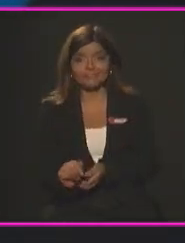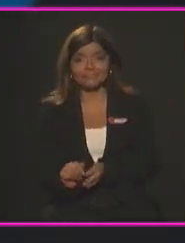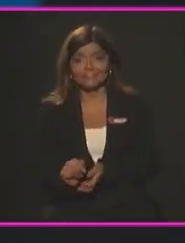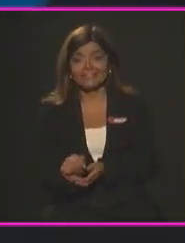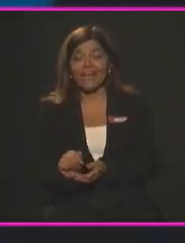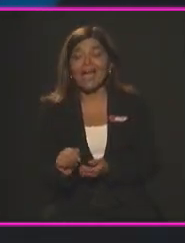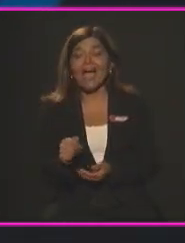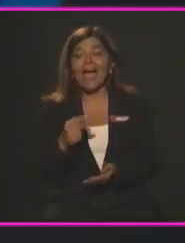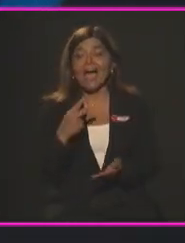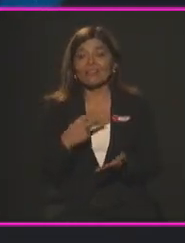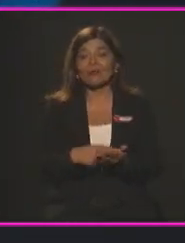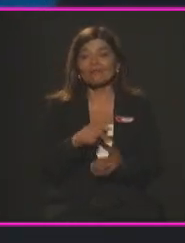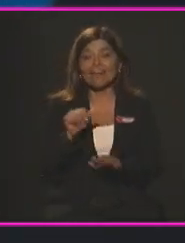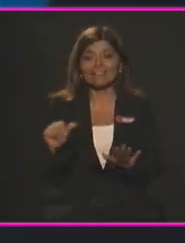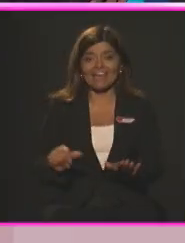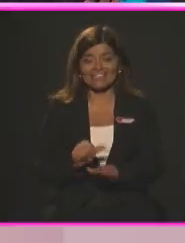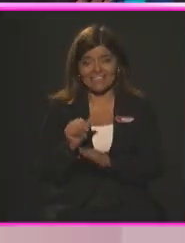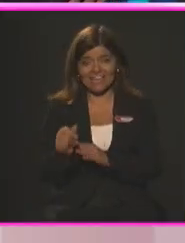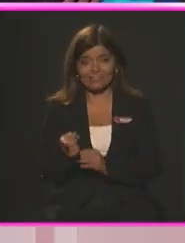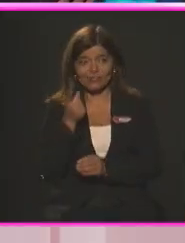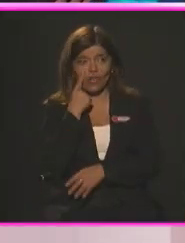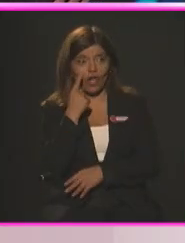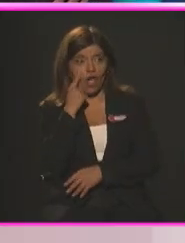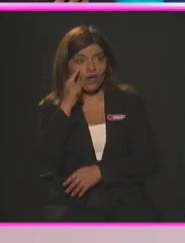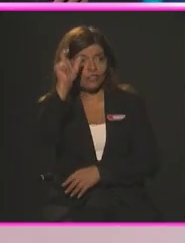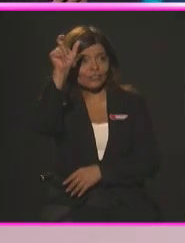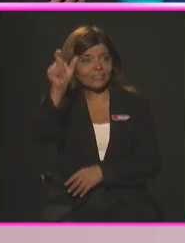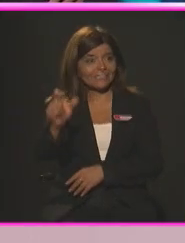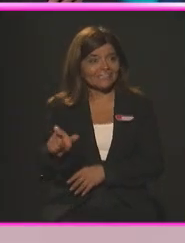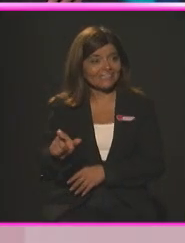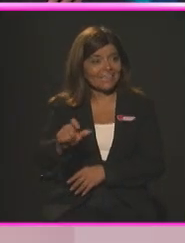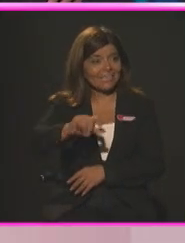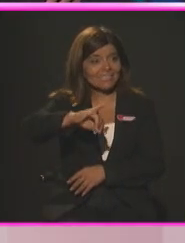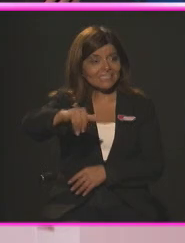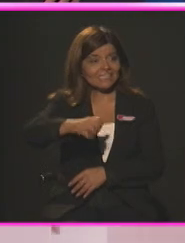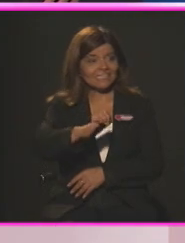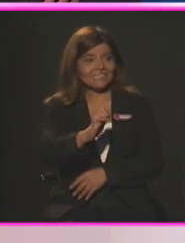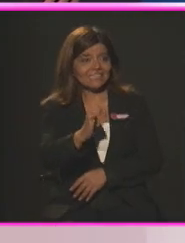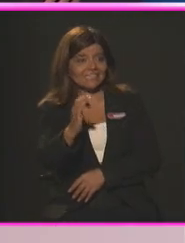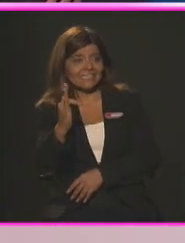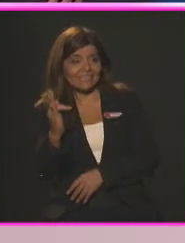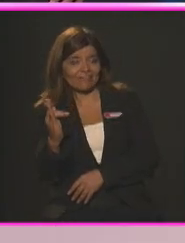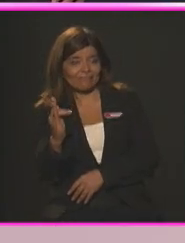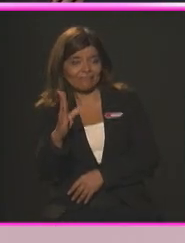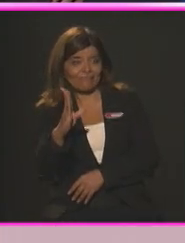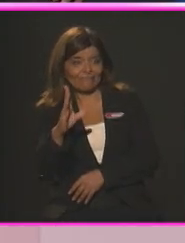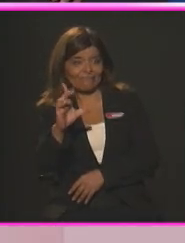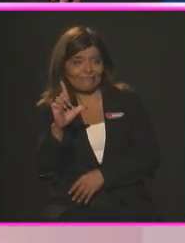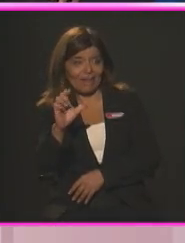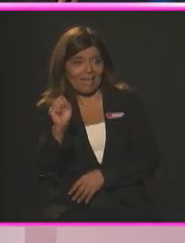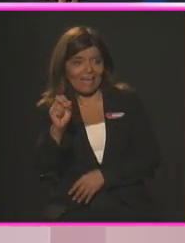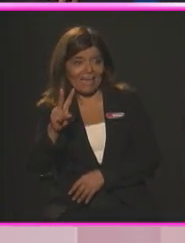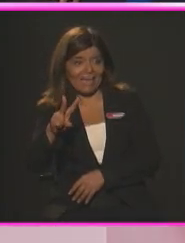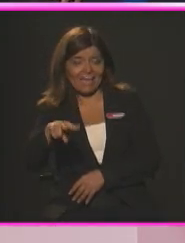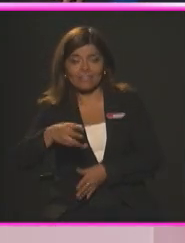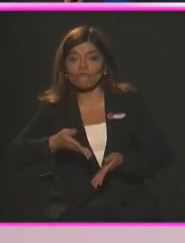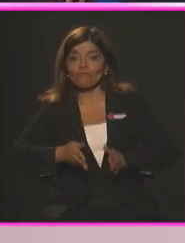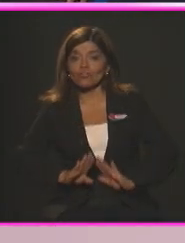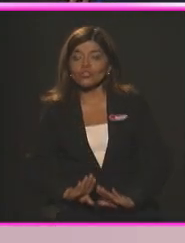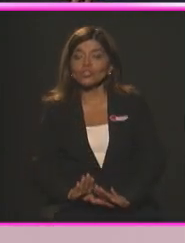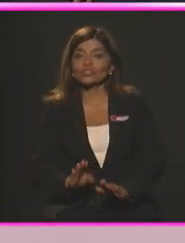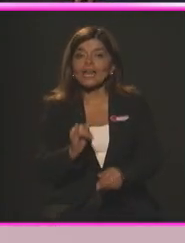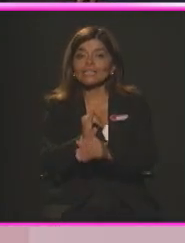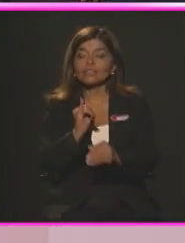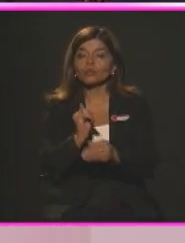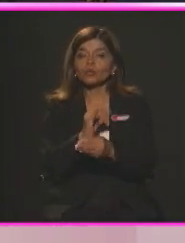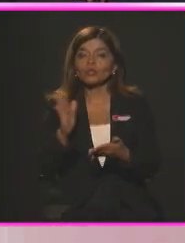meeting Jeff Bland, founder of the Personalized Medicine Lifestyle Institute and one of the fathers of functional medicine. And I was struck by this